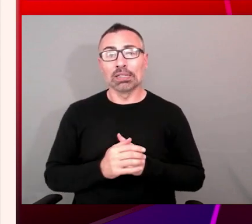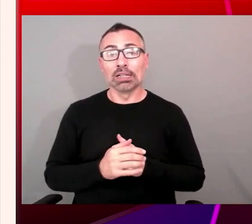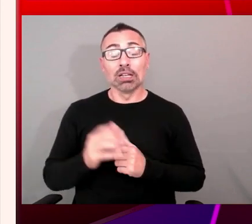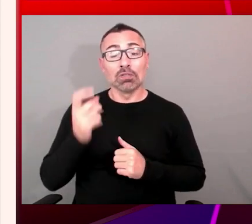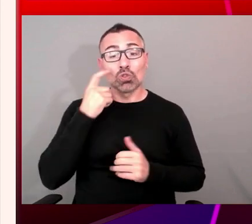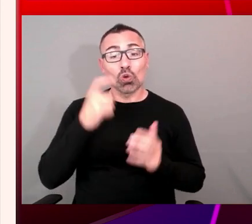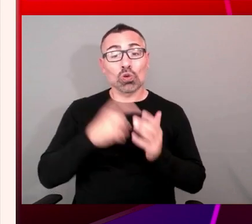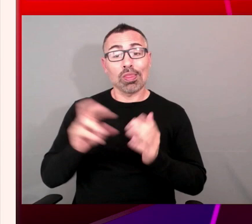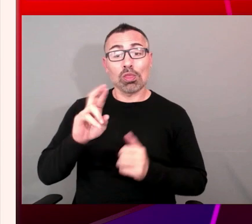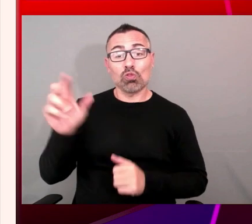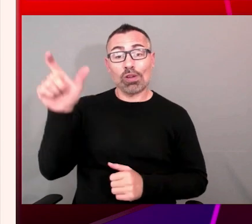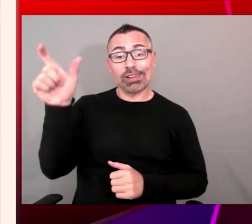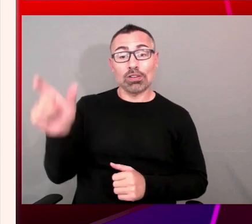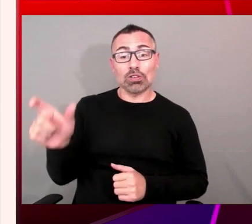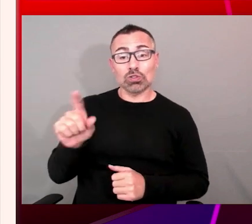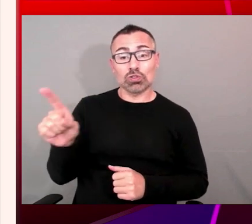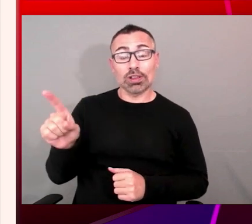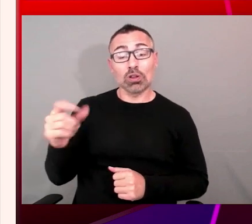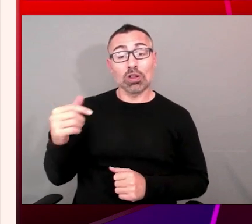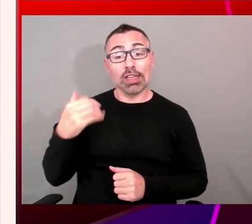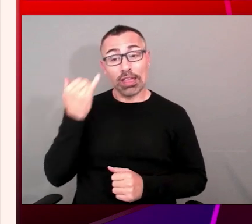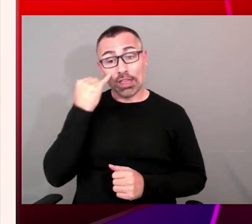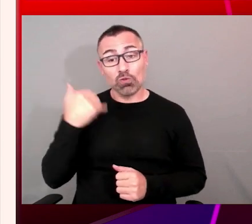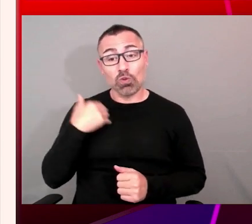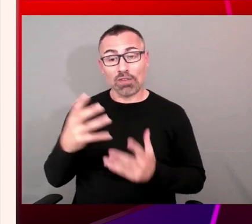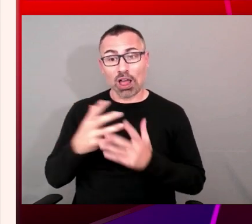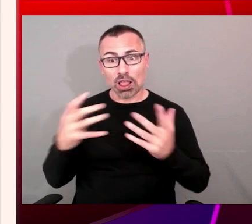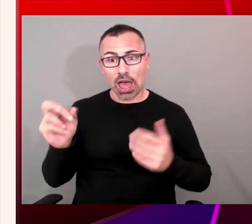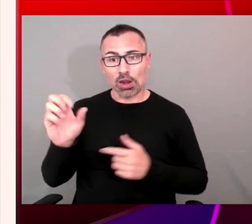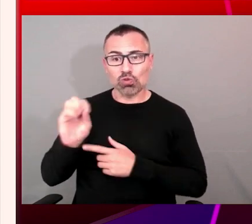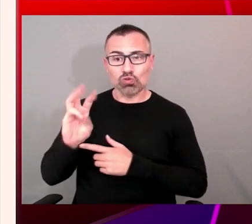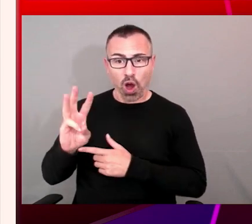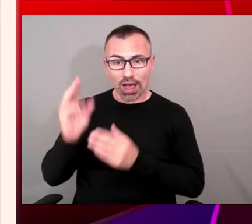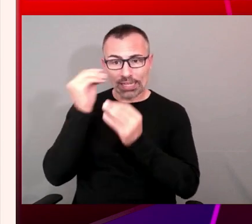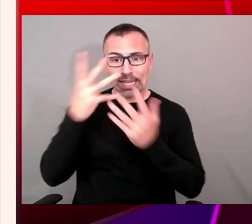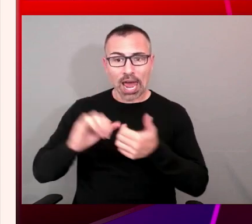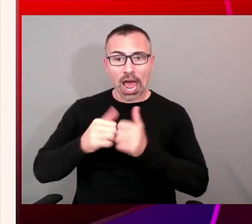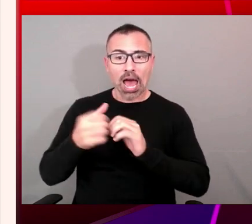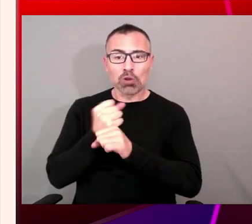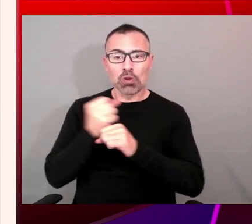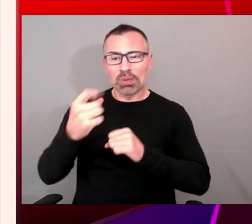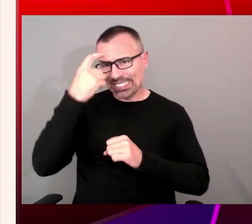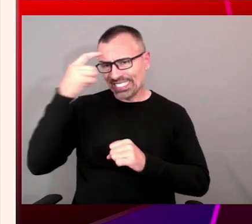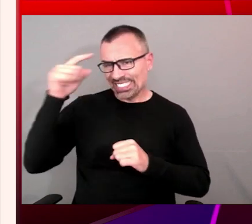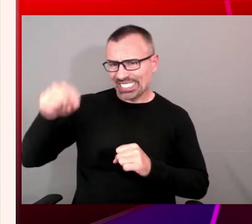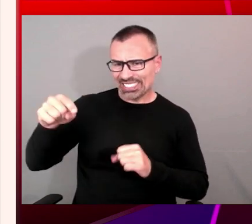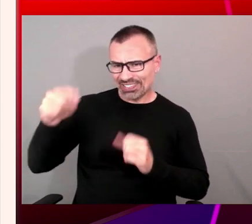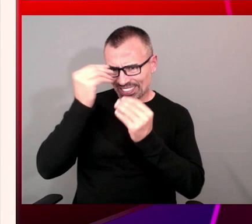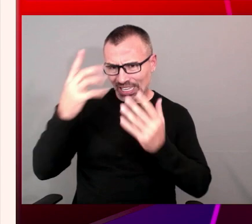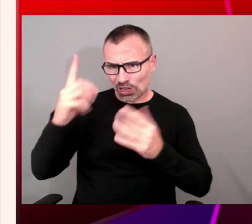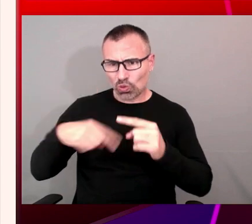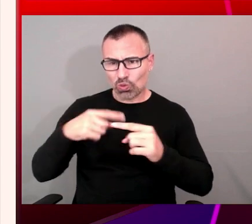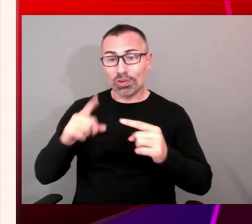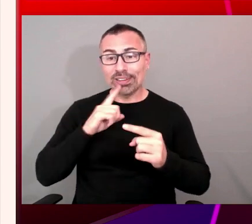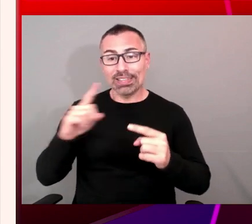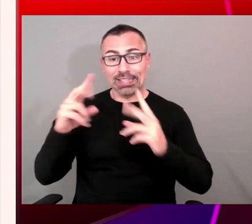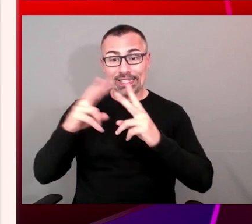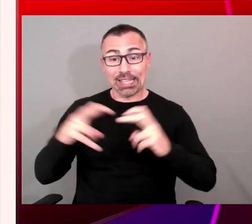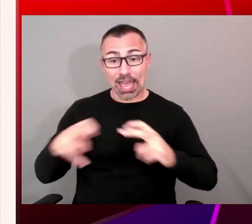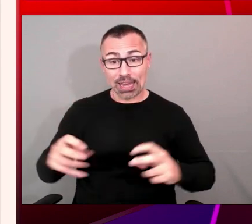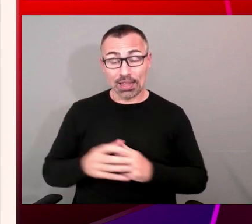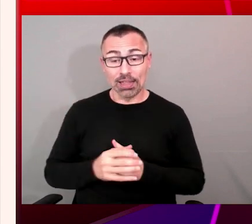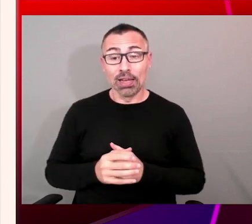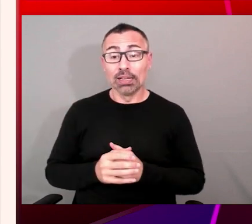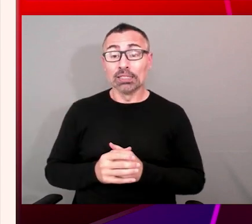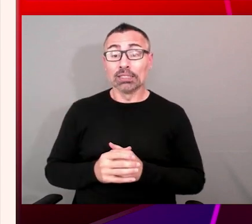really if we have a lot of raw data, how do we actually make sense of this data once it's analyzed? And so the output of a lot of these